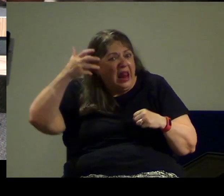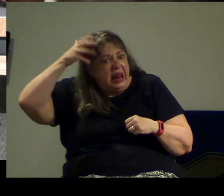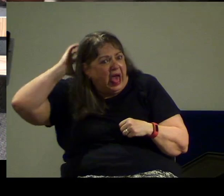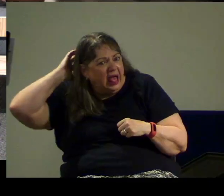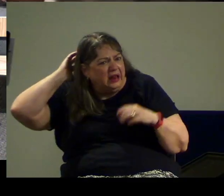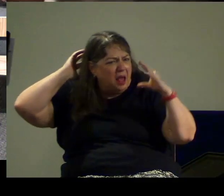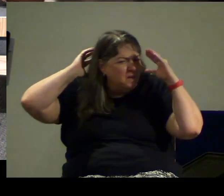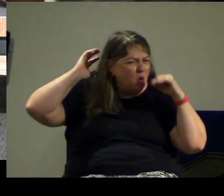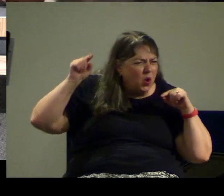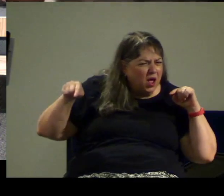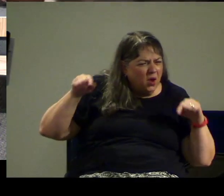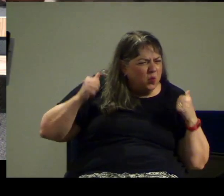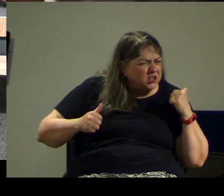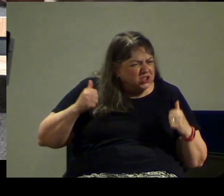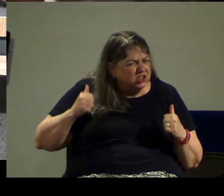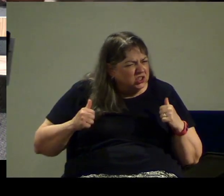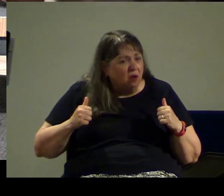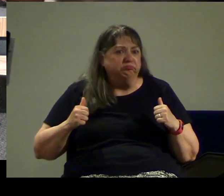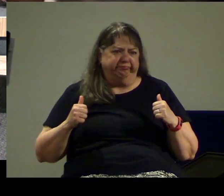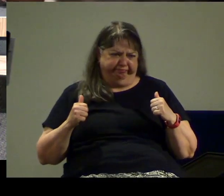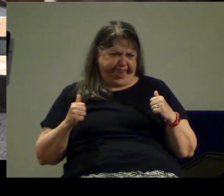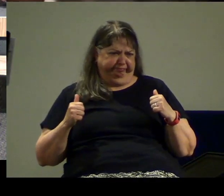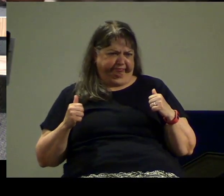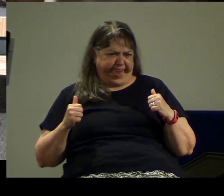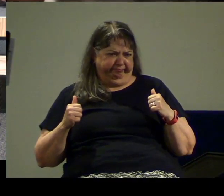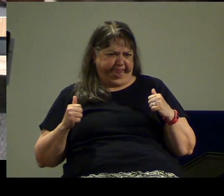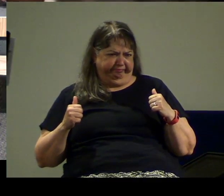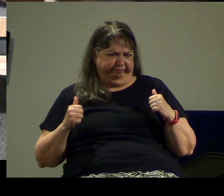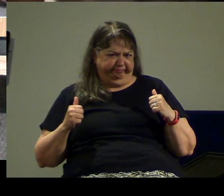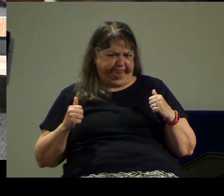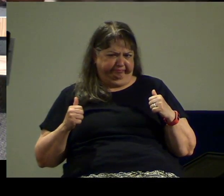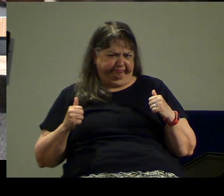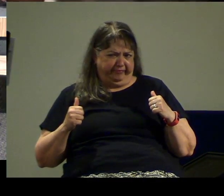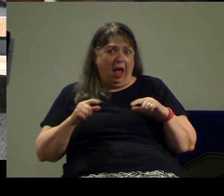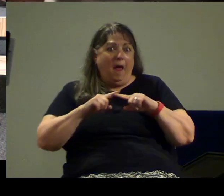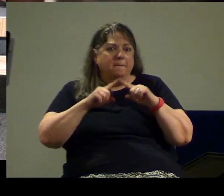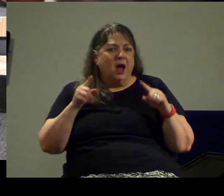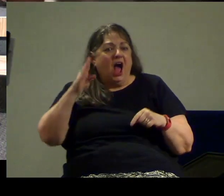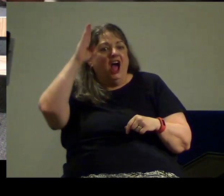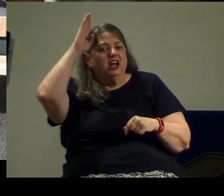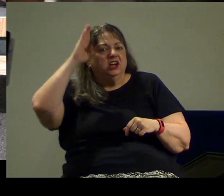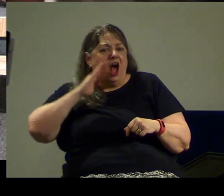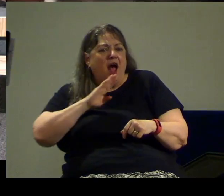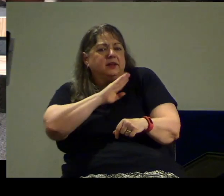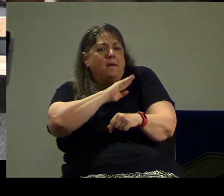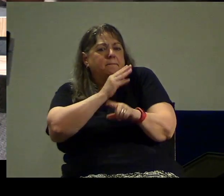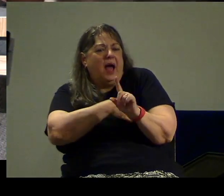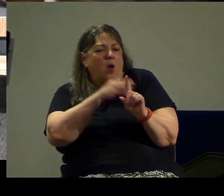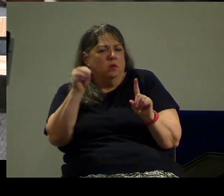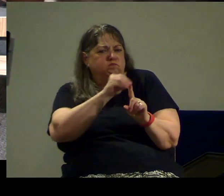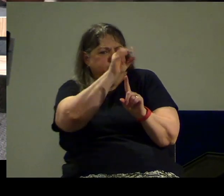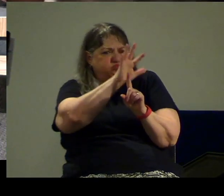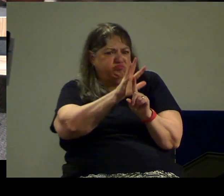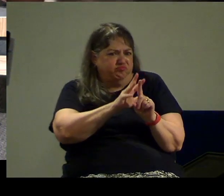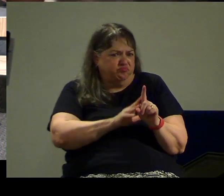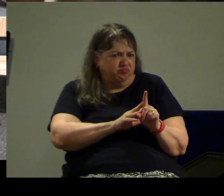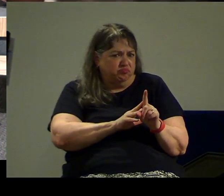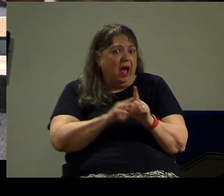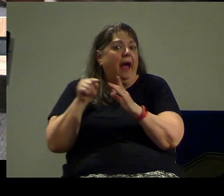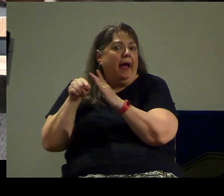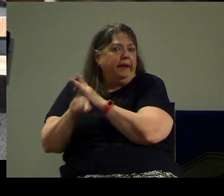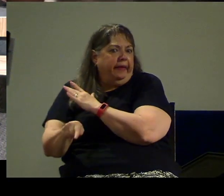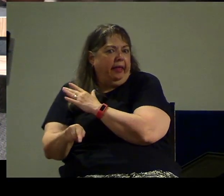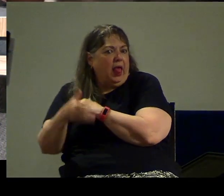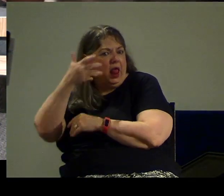Yeah. But except for the power of God on David, David would have